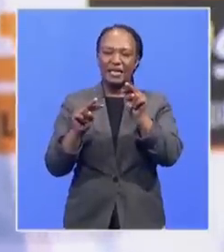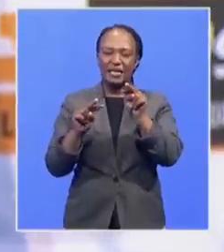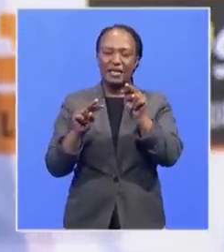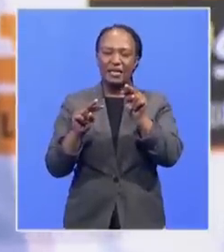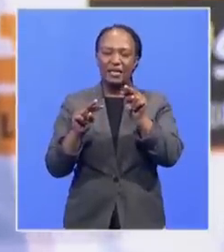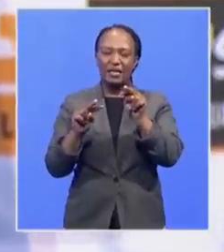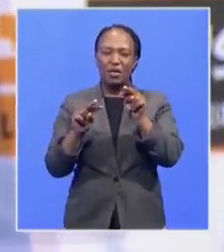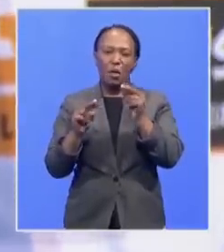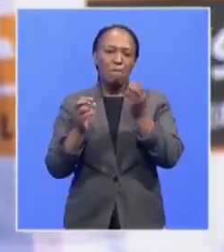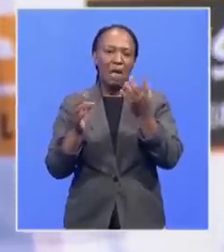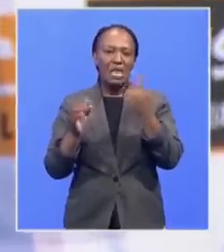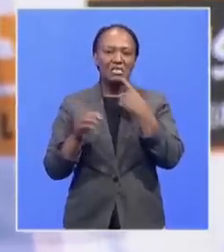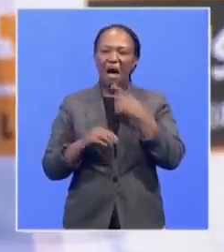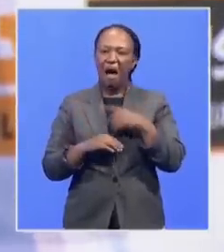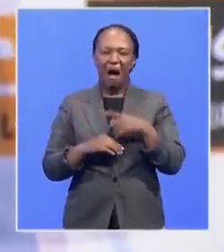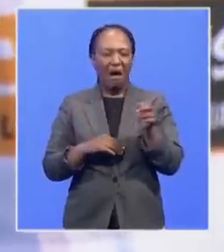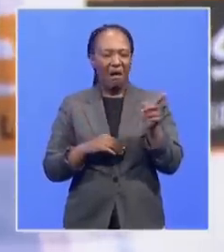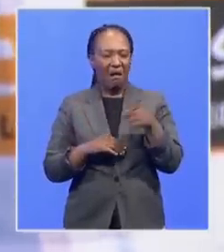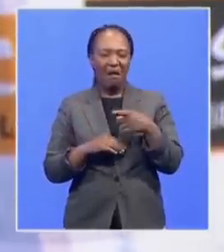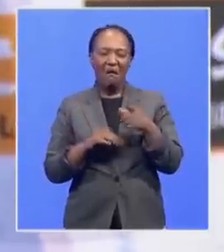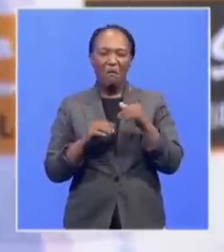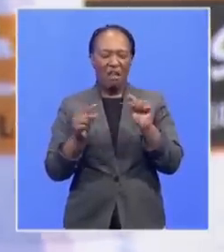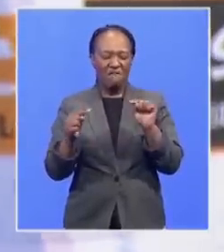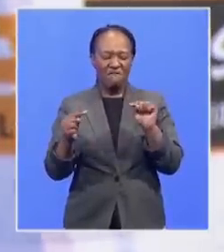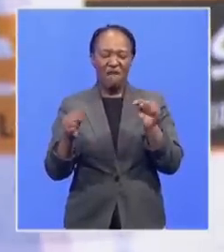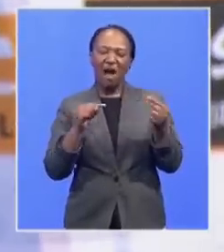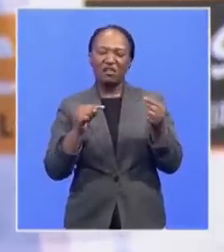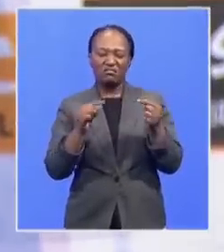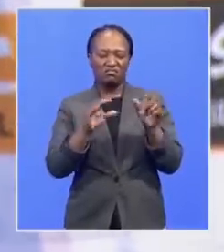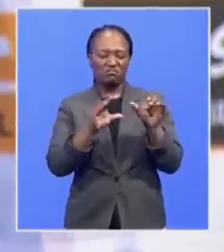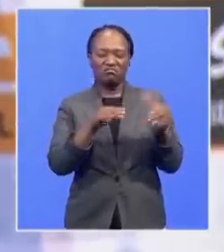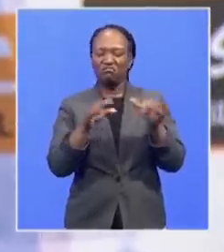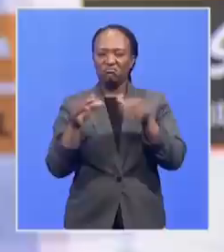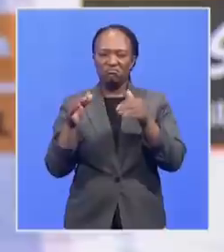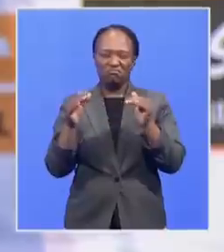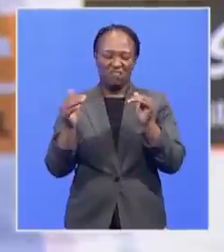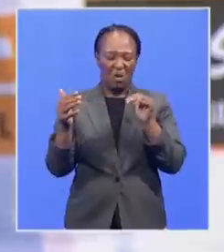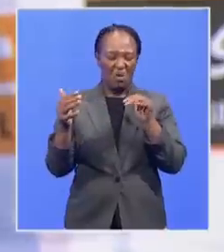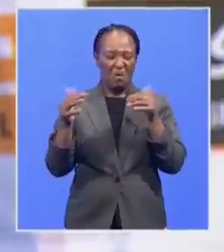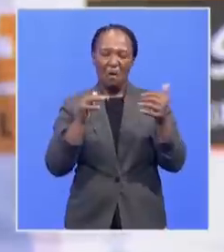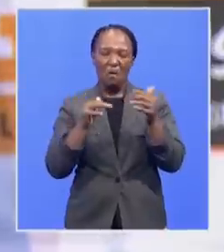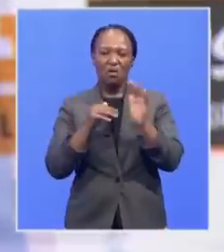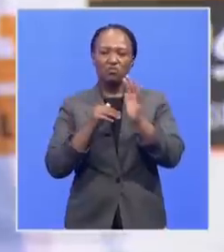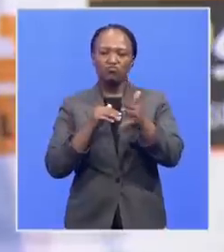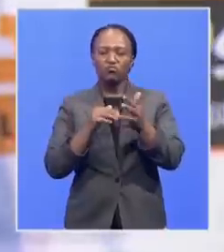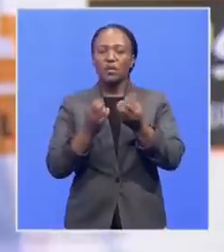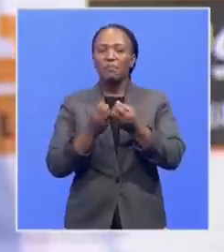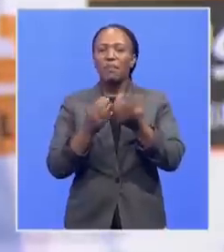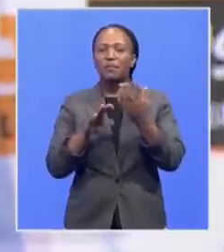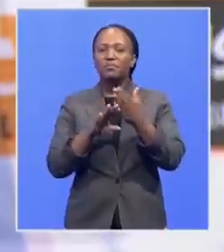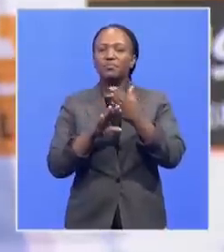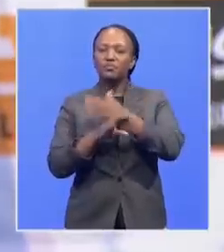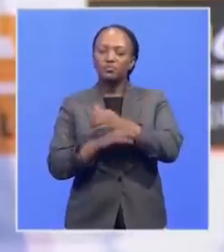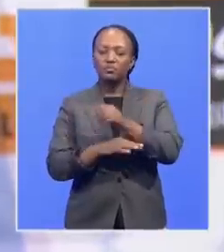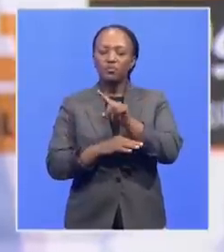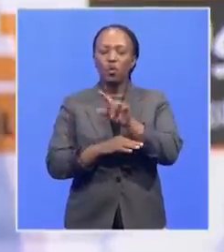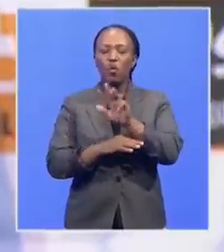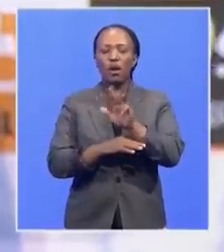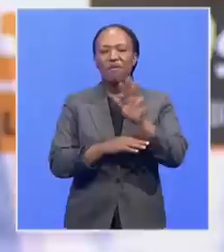other. Many before 1994 had predicted that South Africa